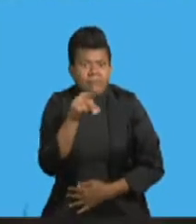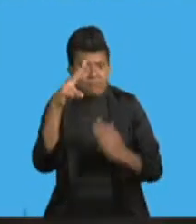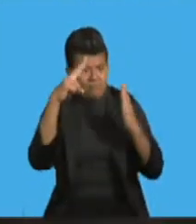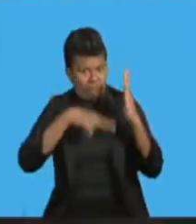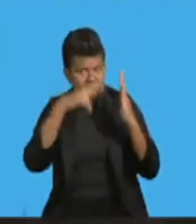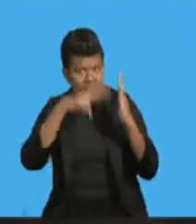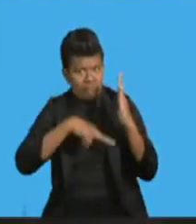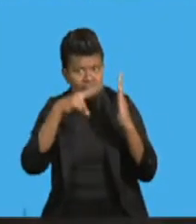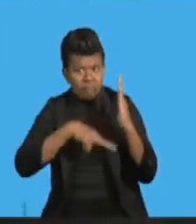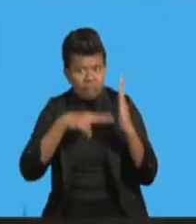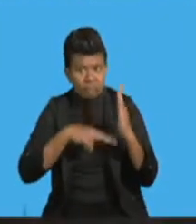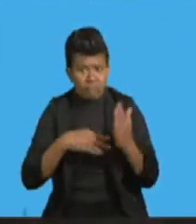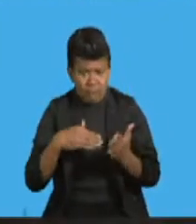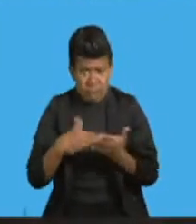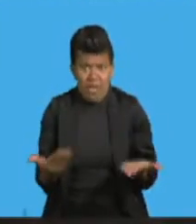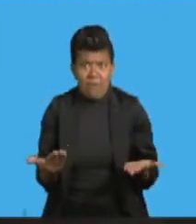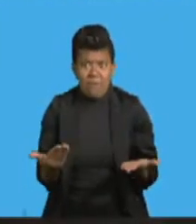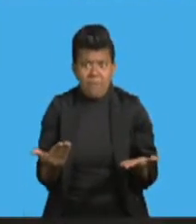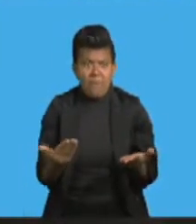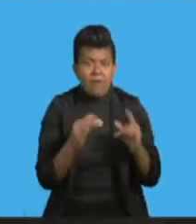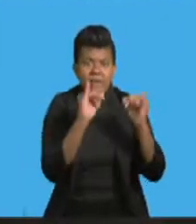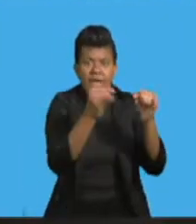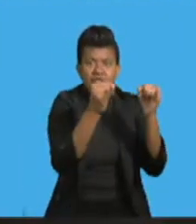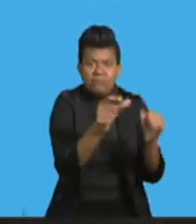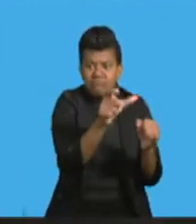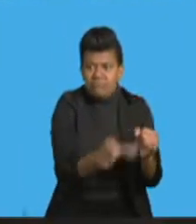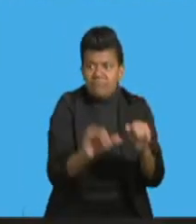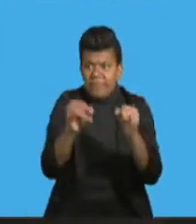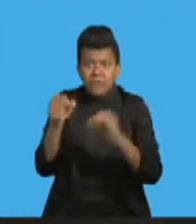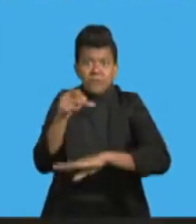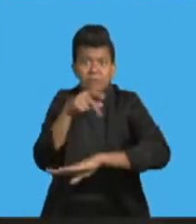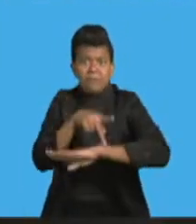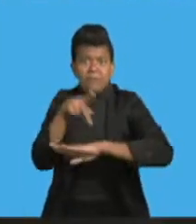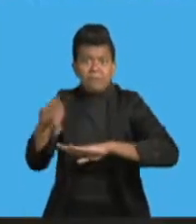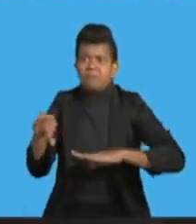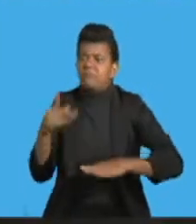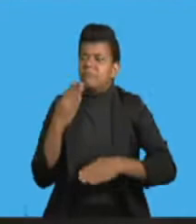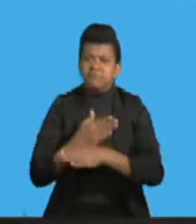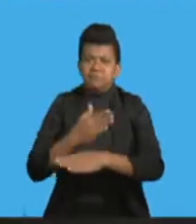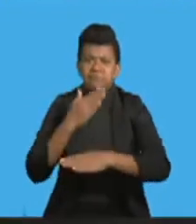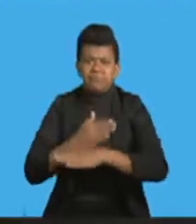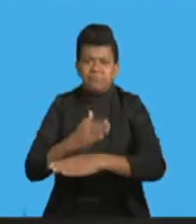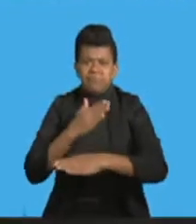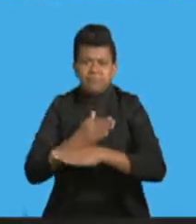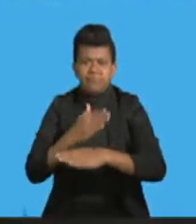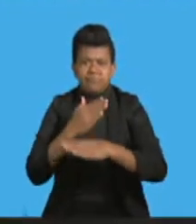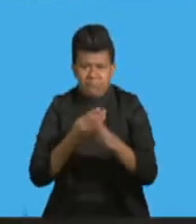we can work together to enhance the efforts of government